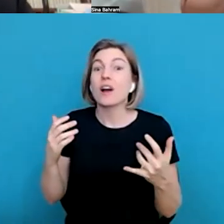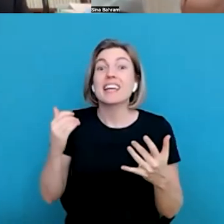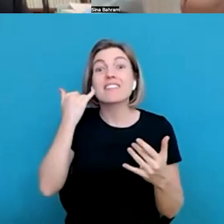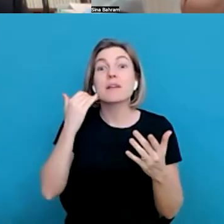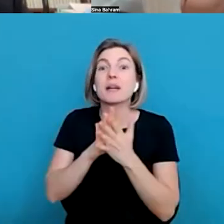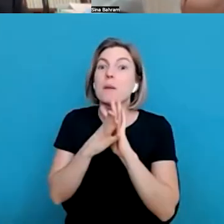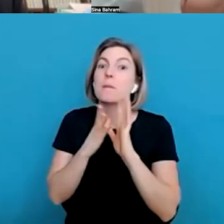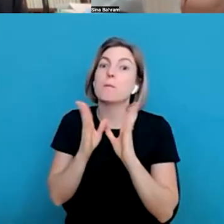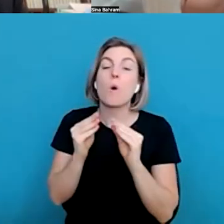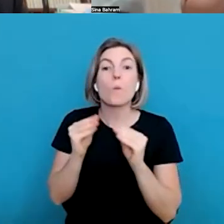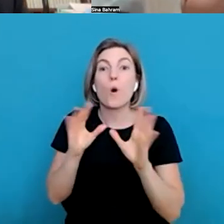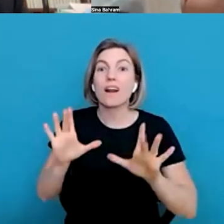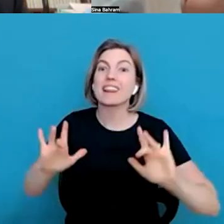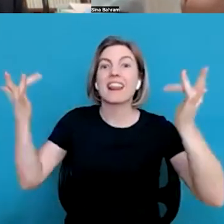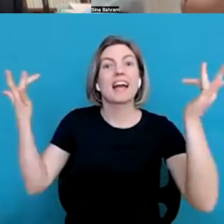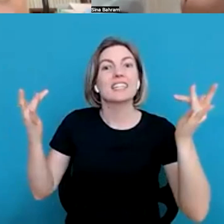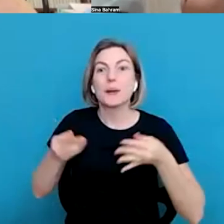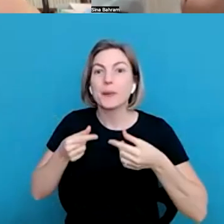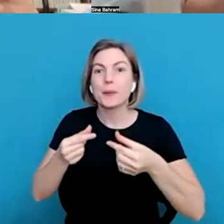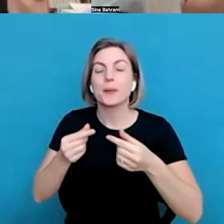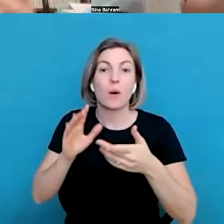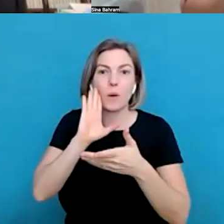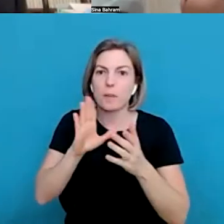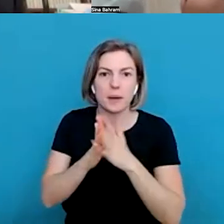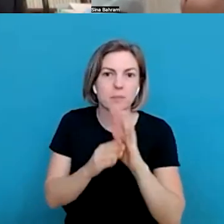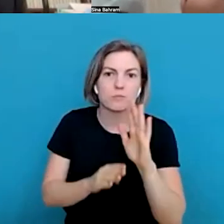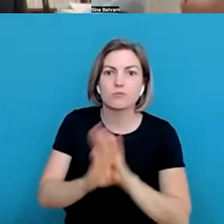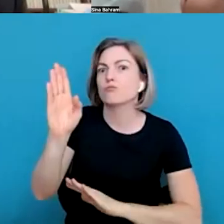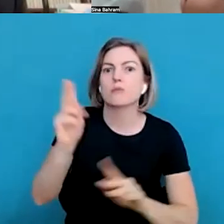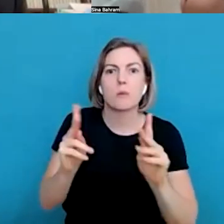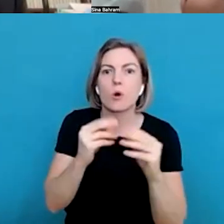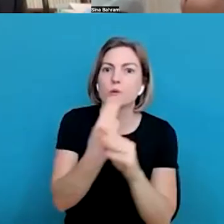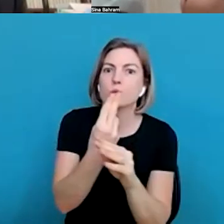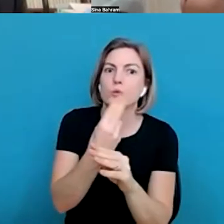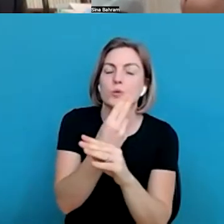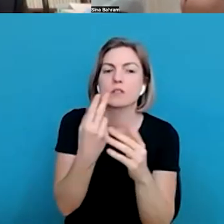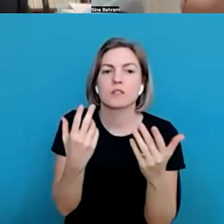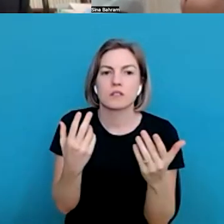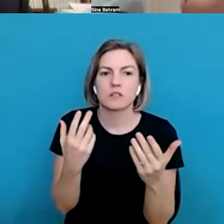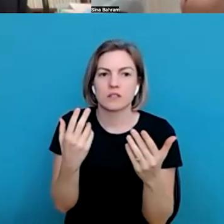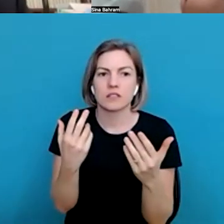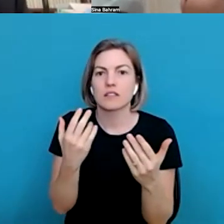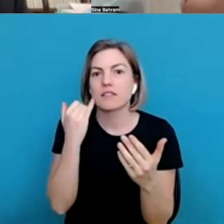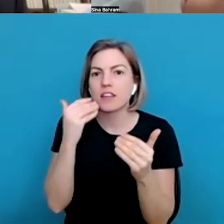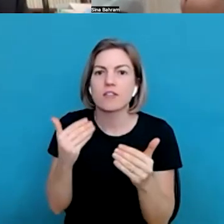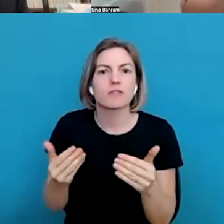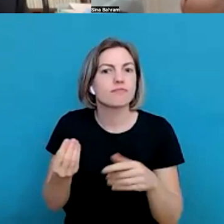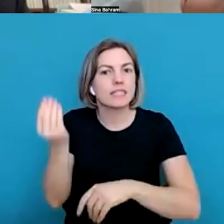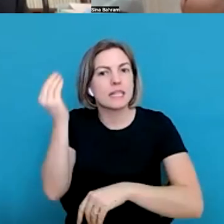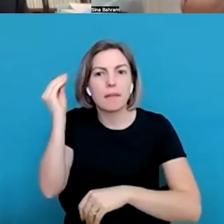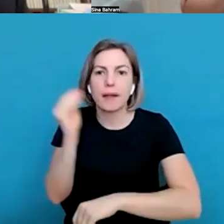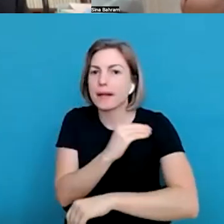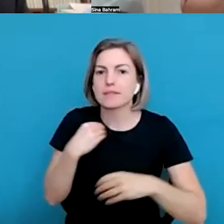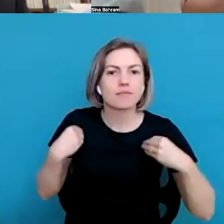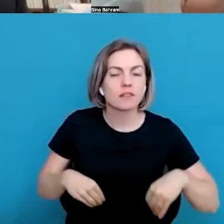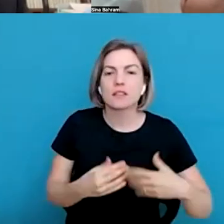they're going to take off when people start figuring out how to do it with simple implants. We're going to